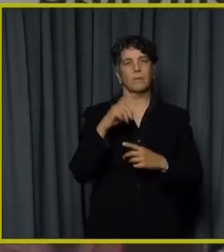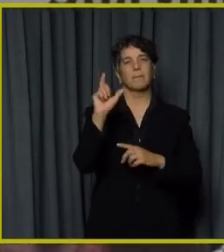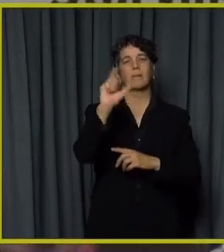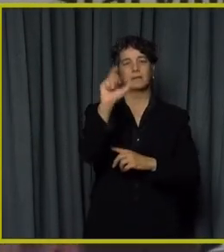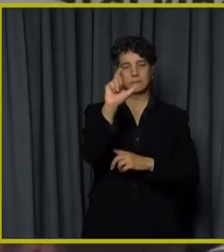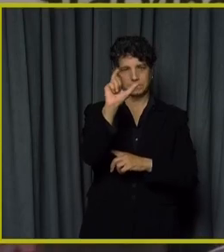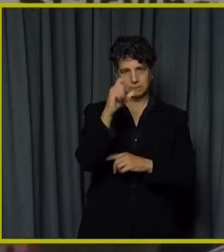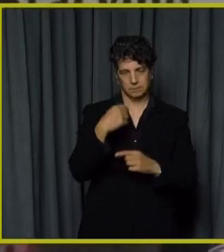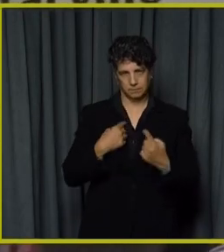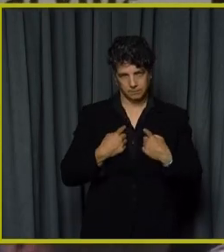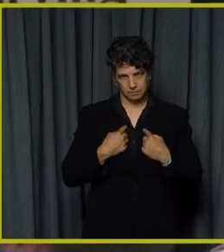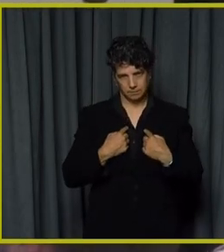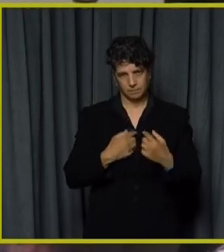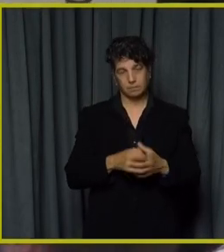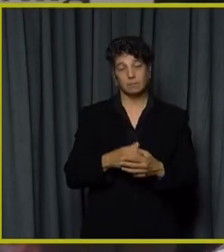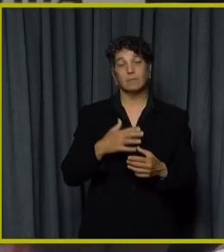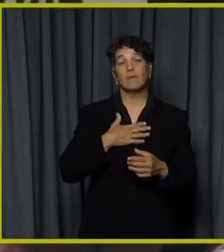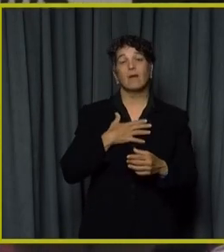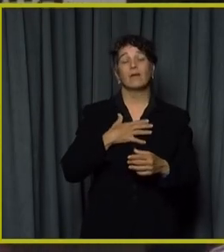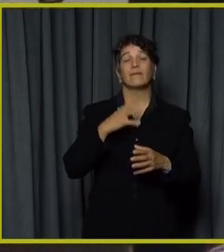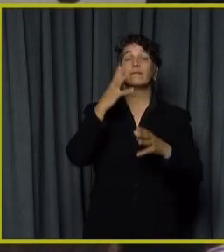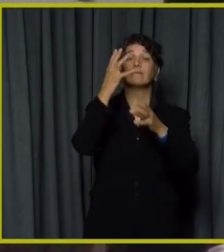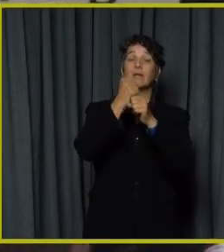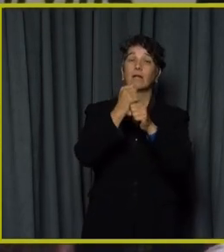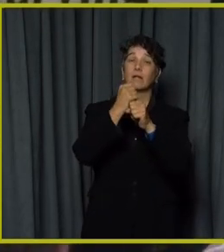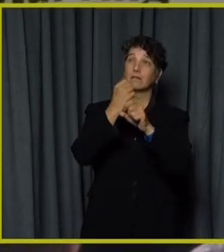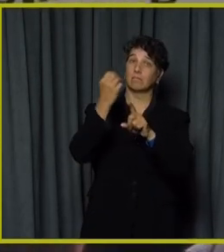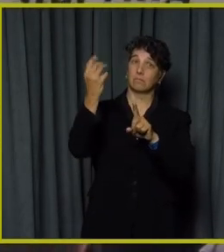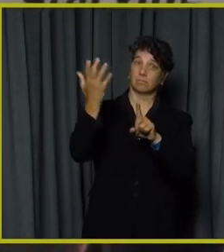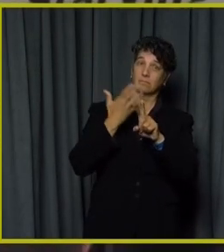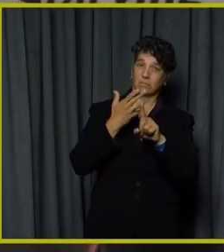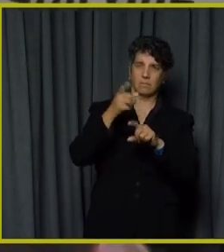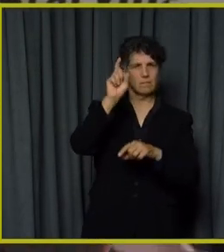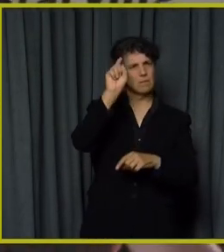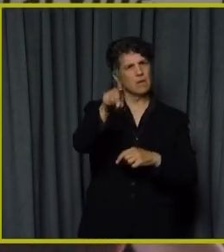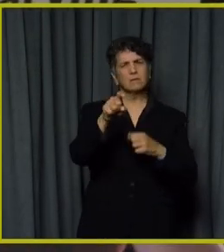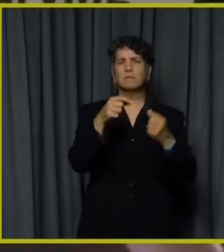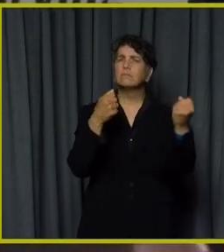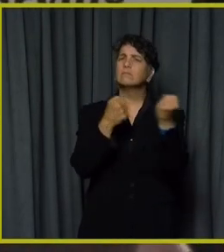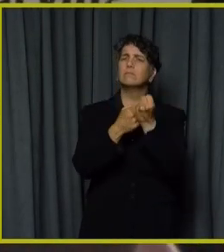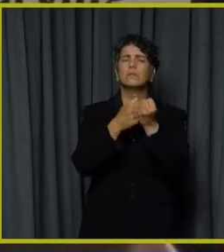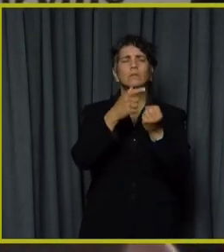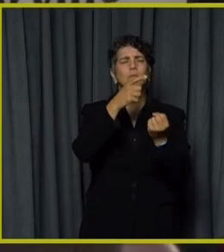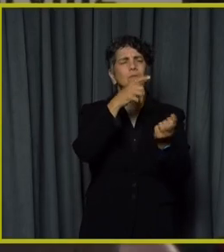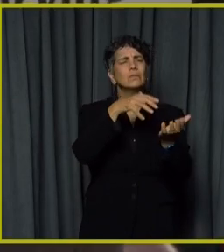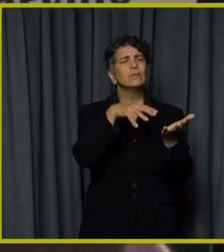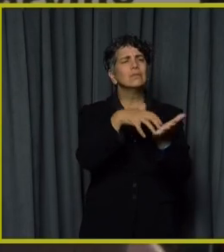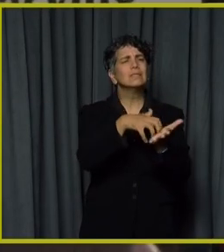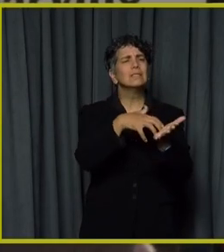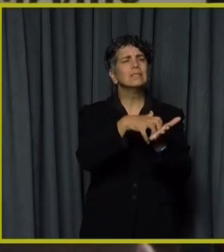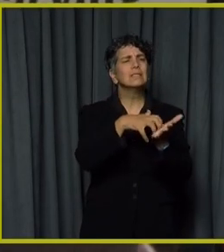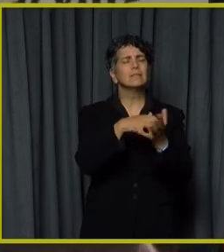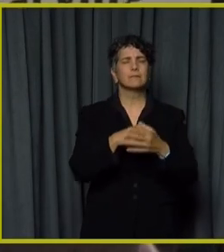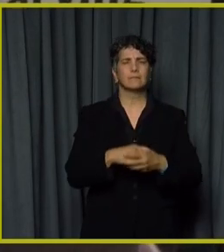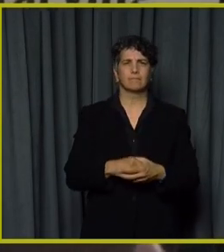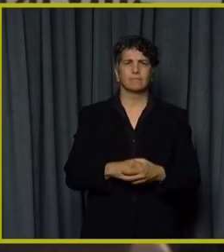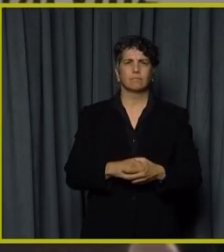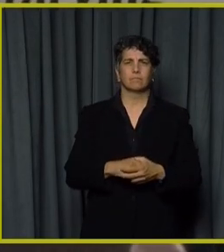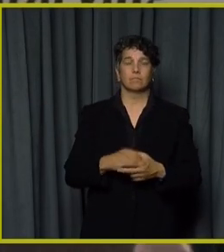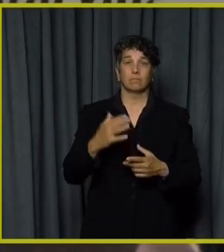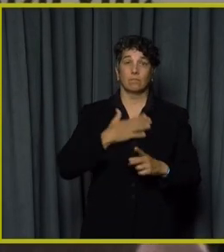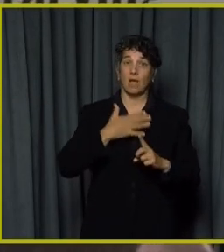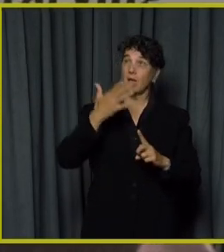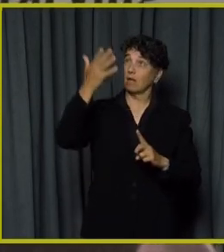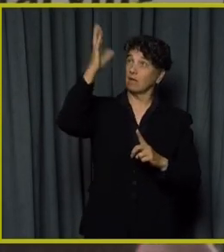me that I must stand with the most vulnerable people in my society. My God doesn't just tell me to go pray